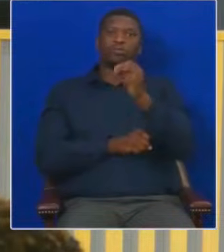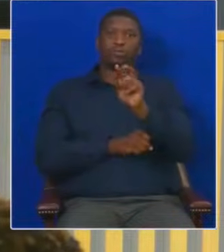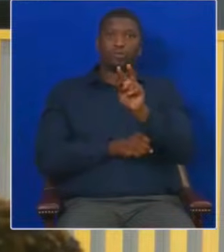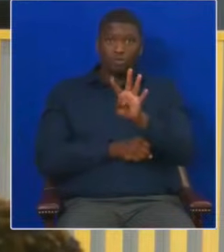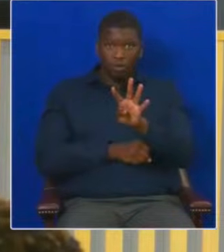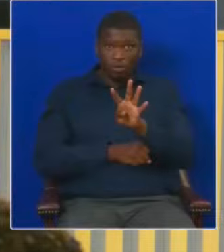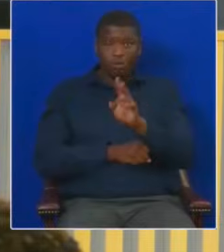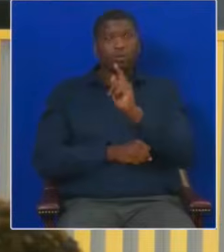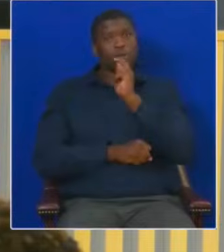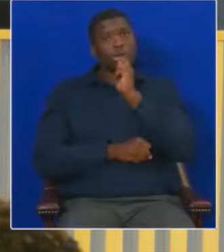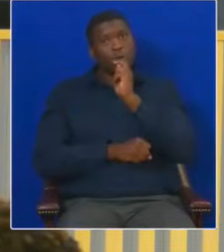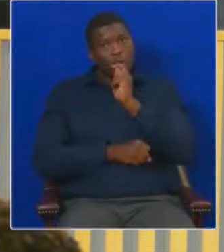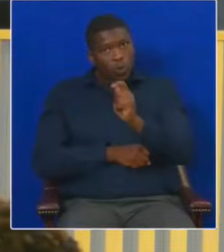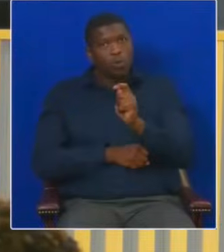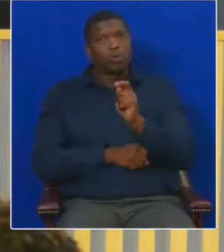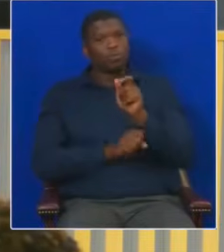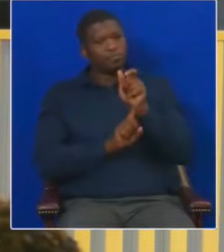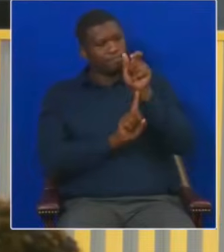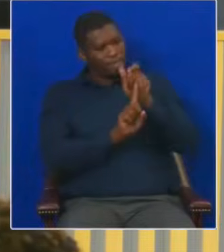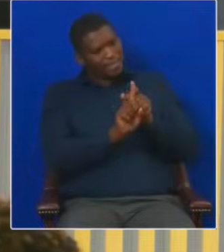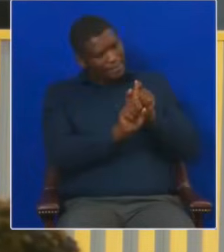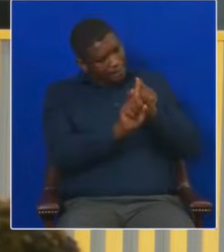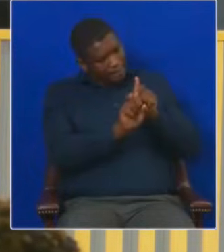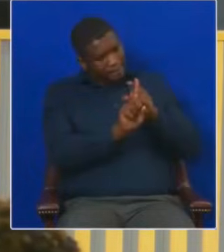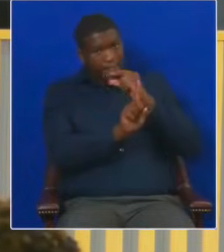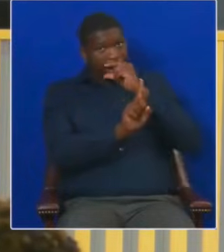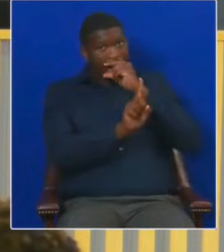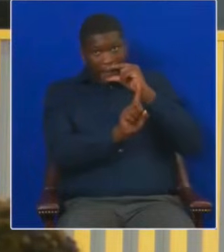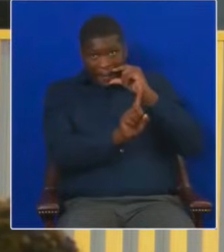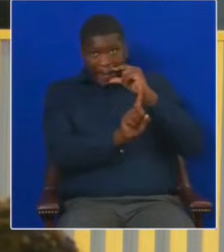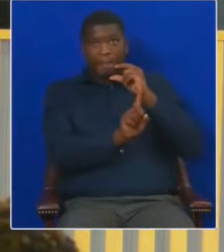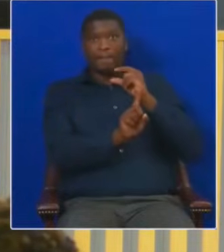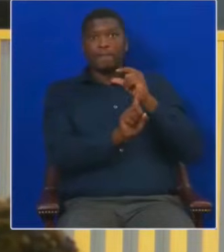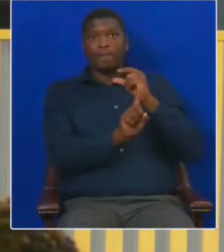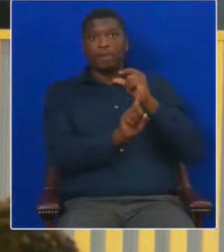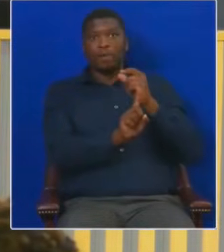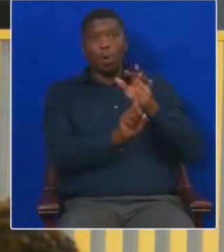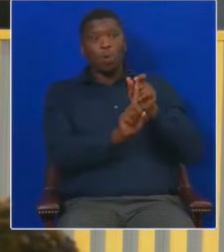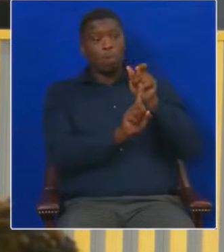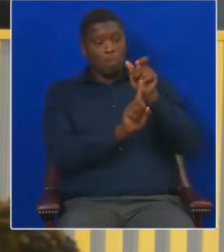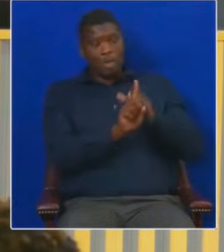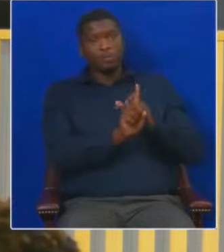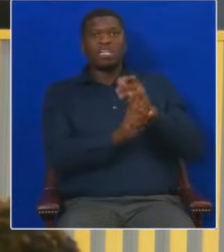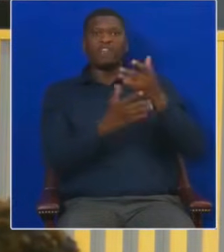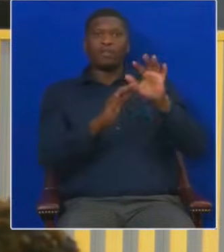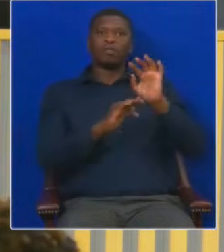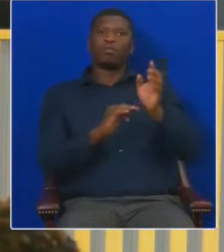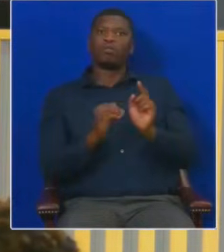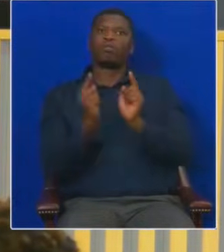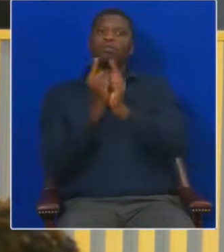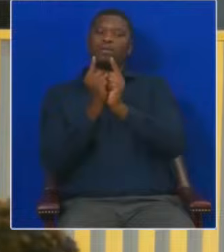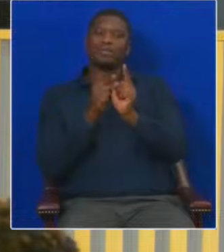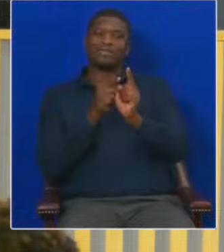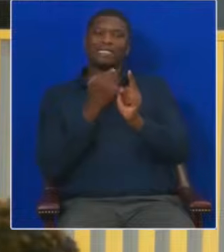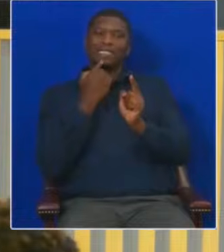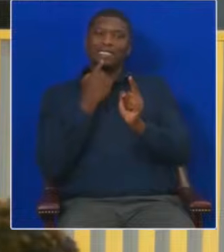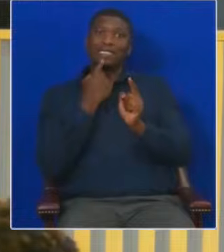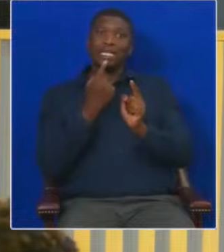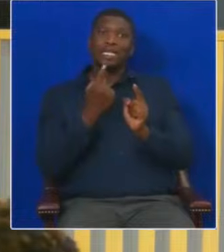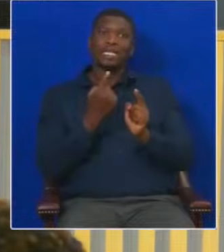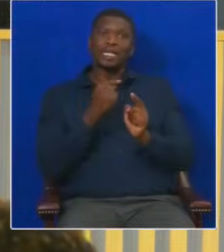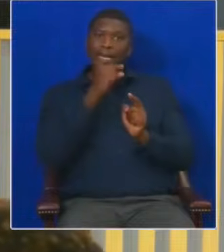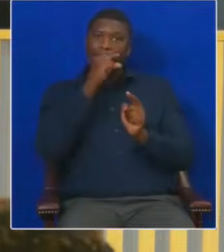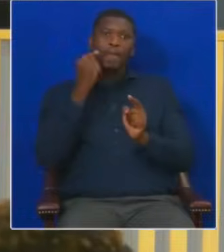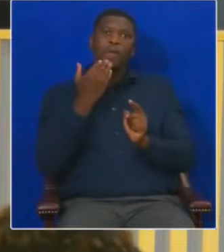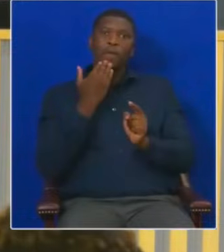a person who became known to them or who introduced himself as Brigadier Nkwashu and